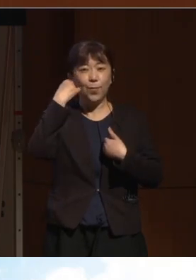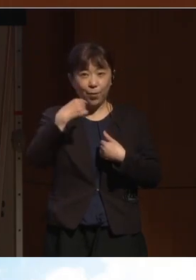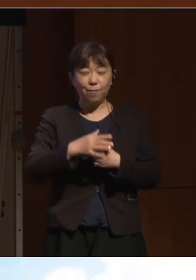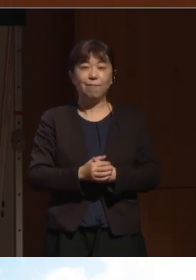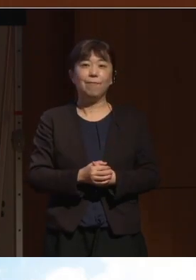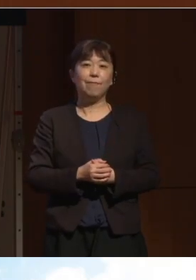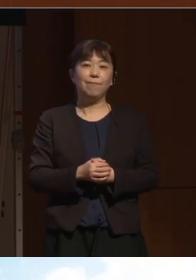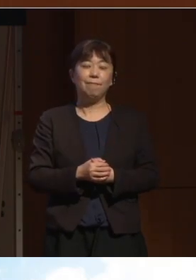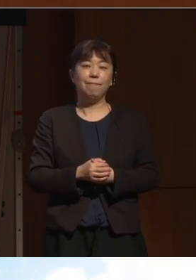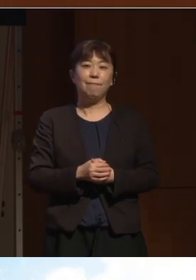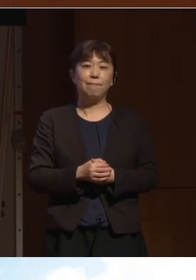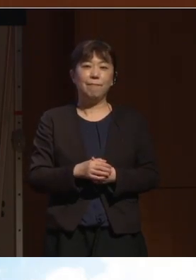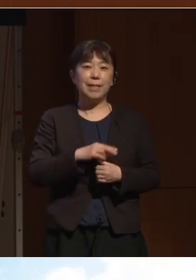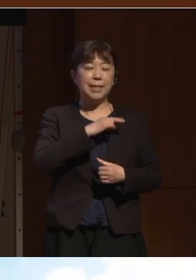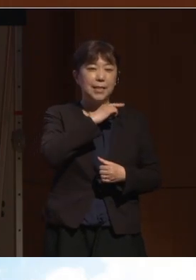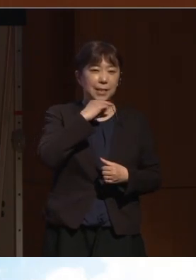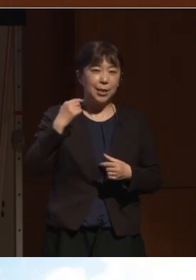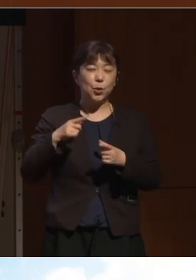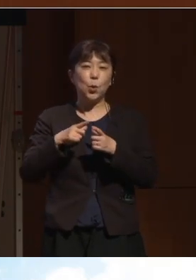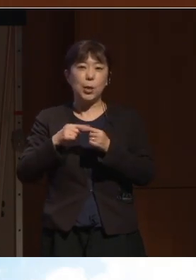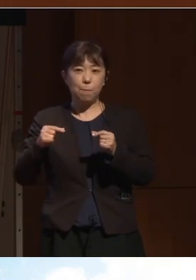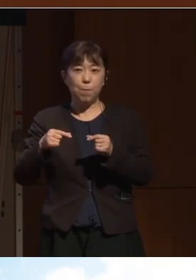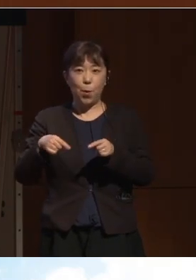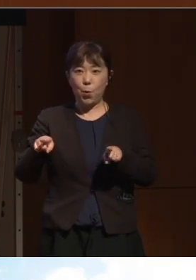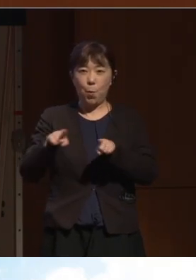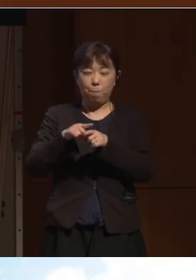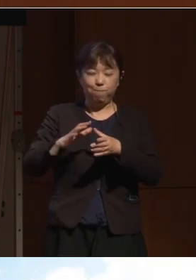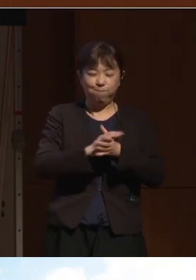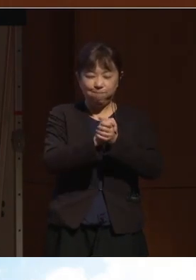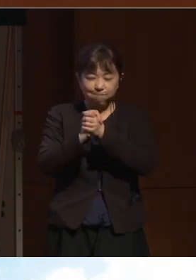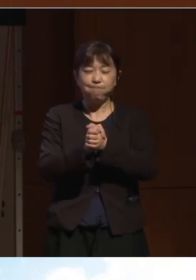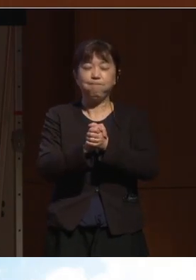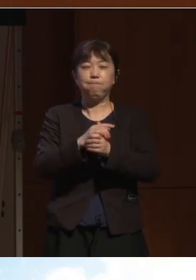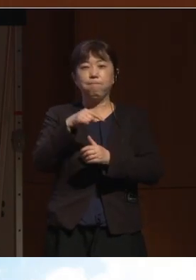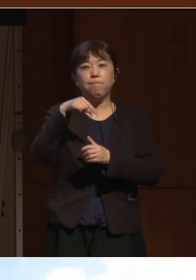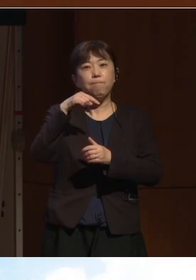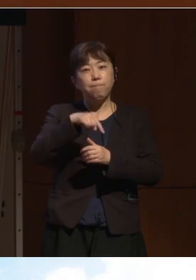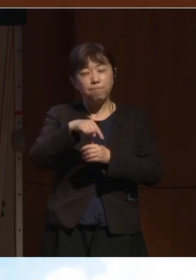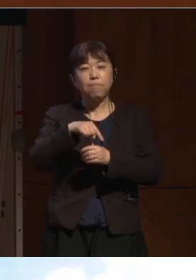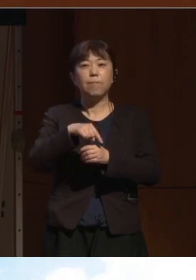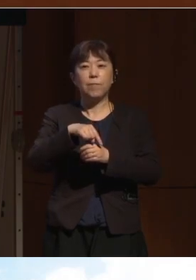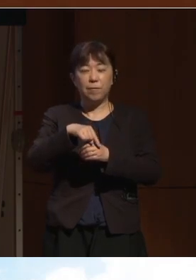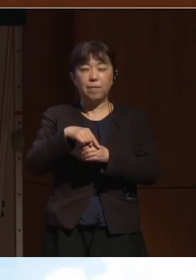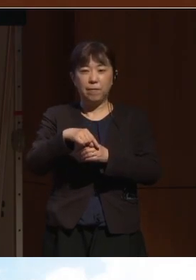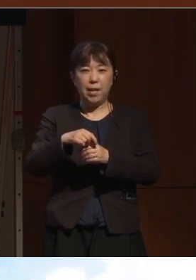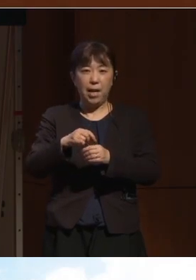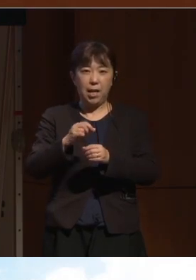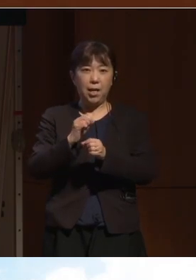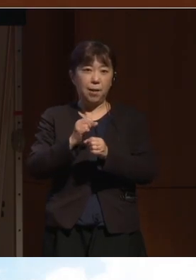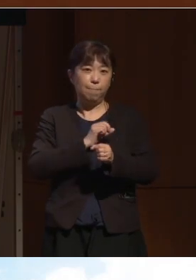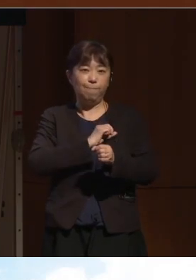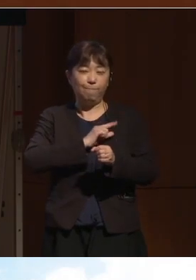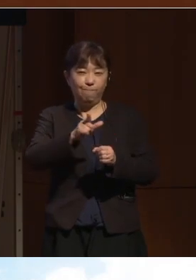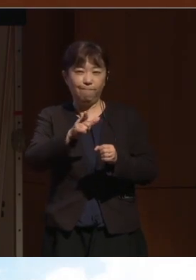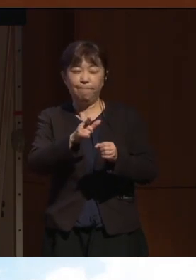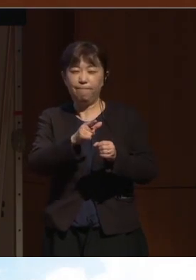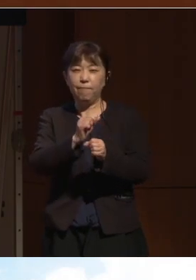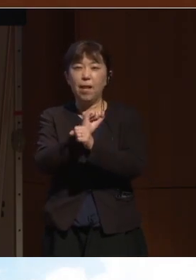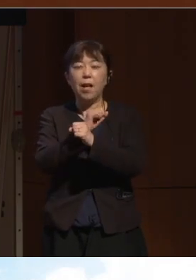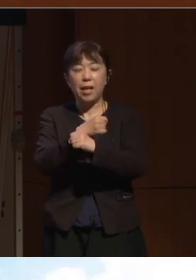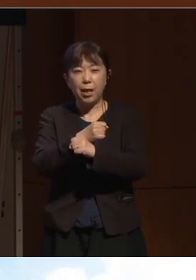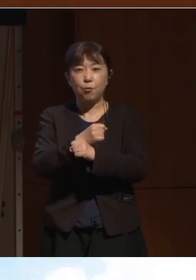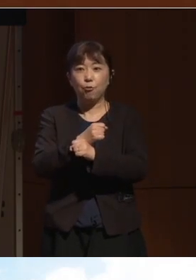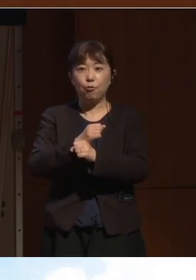foster cutting-edge research to address some of the most complex health challenges that we face. We look forward to continuing that